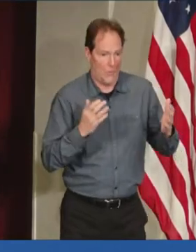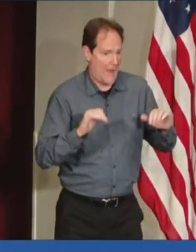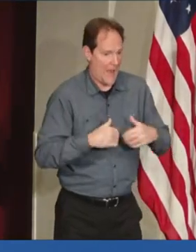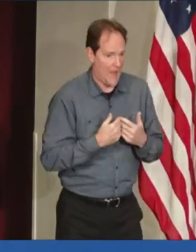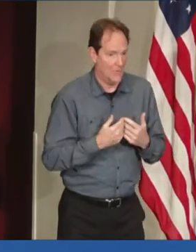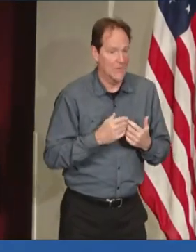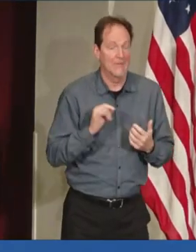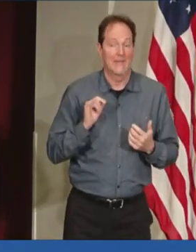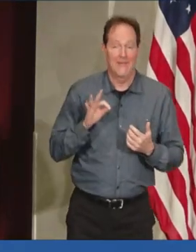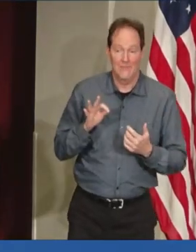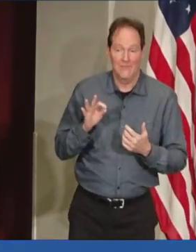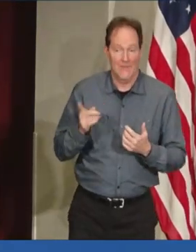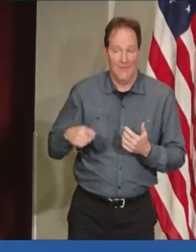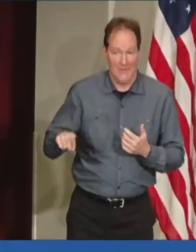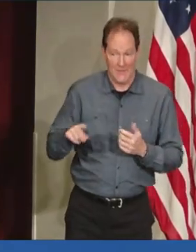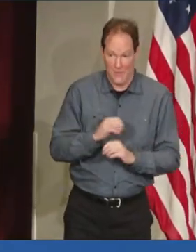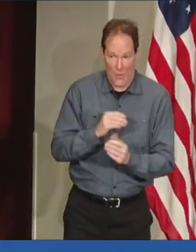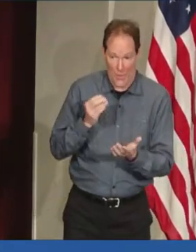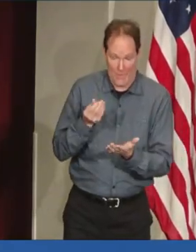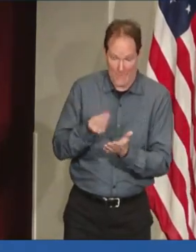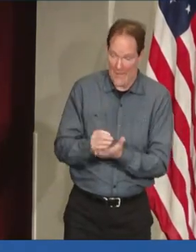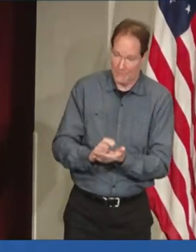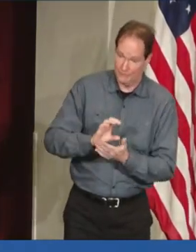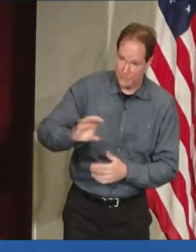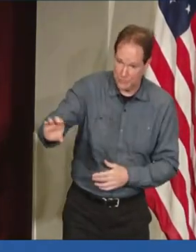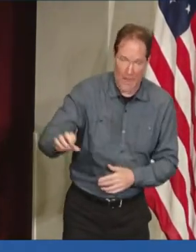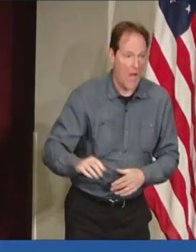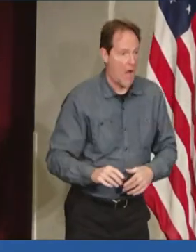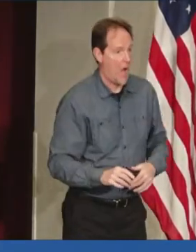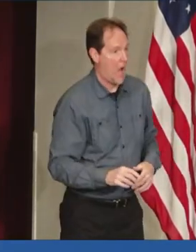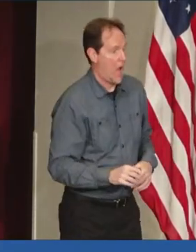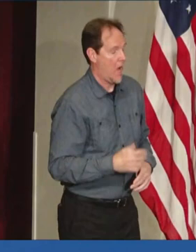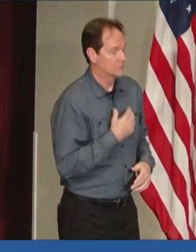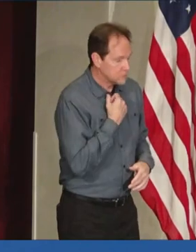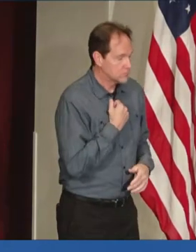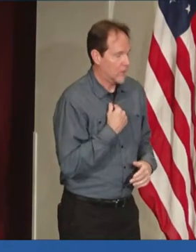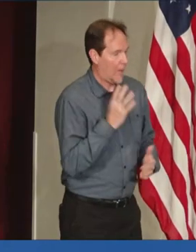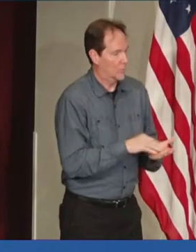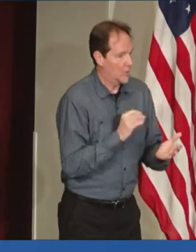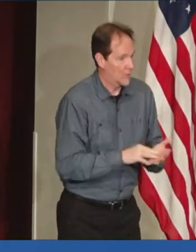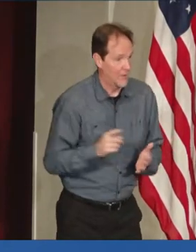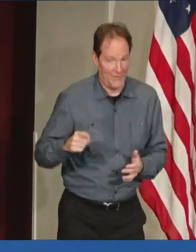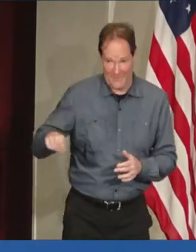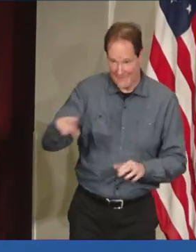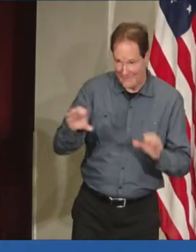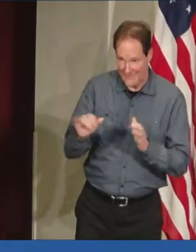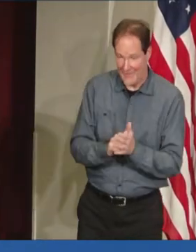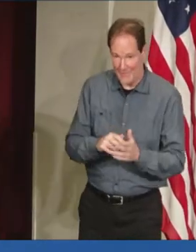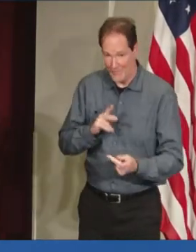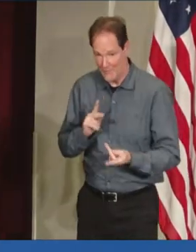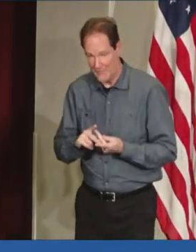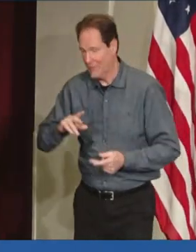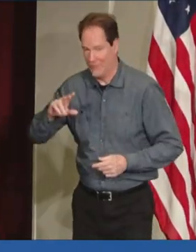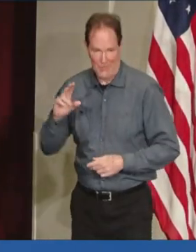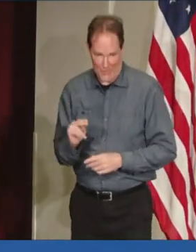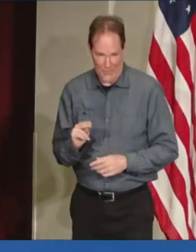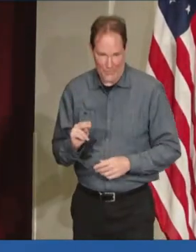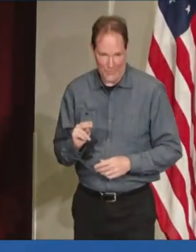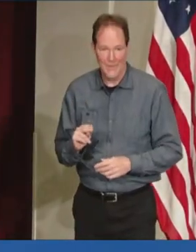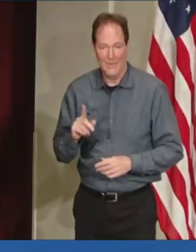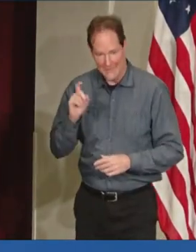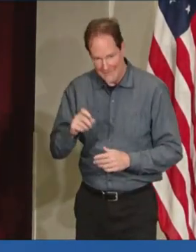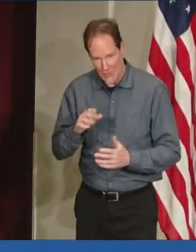it meant that they were not going to get money for something. Did they do it perfectly? No. Is there a lot more to be done?